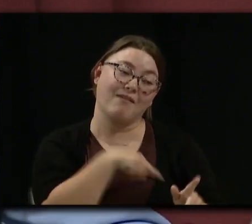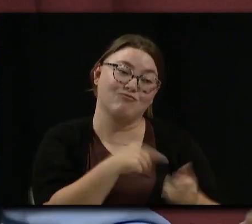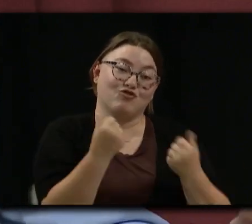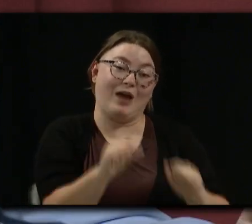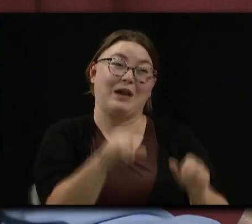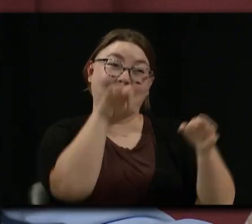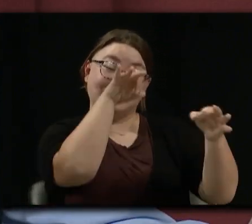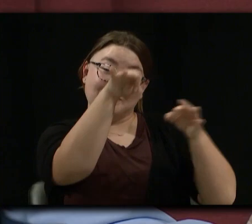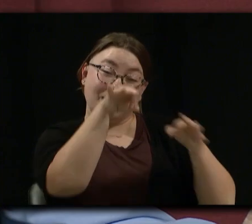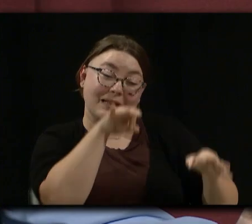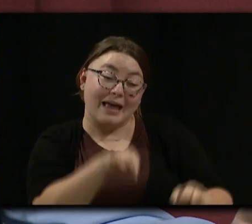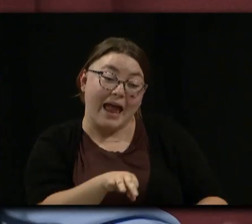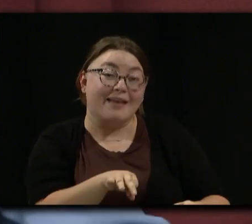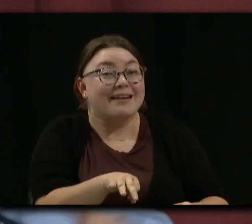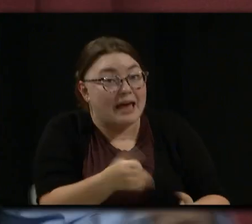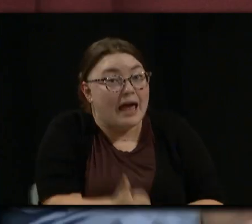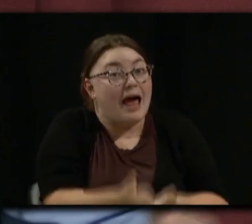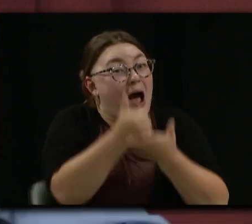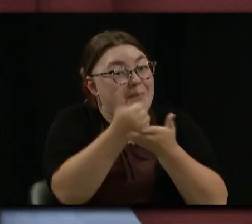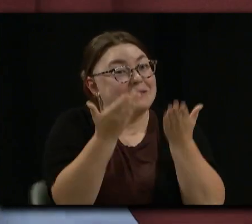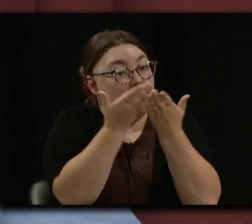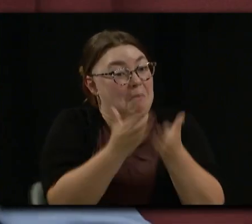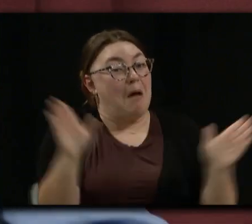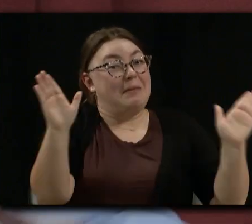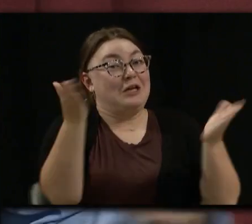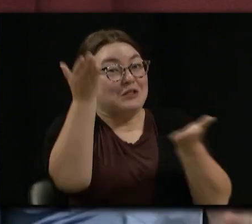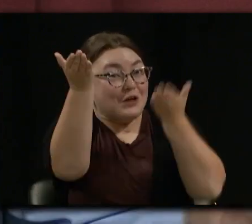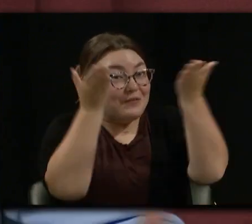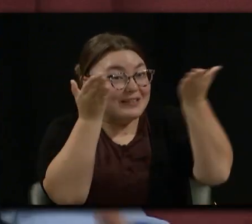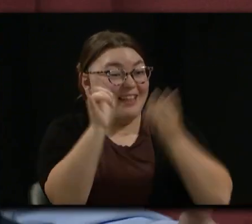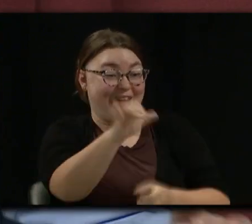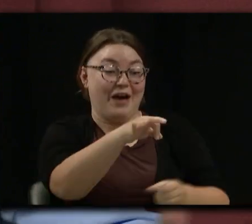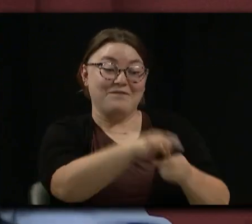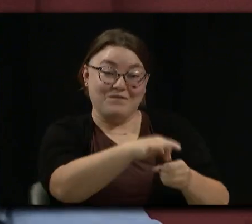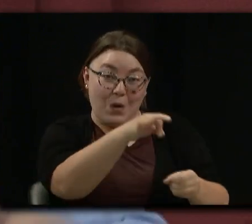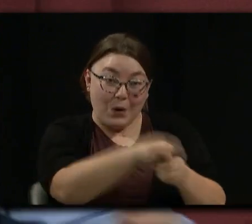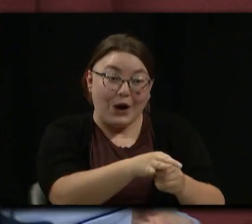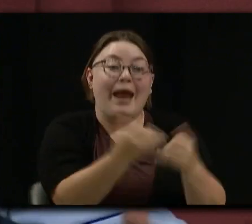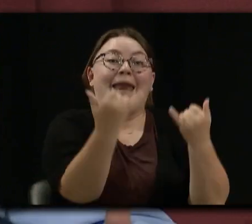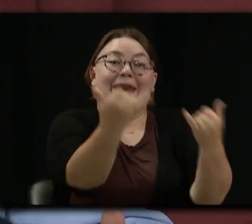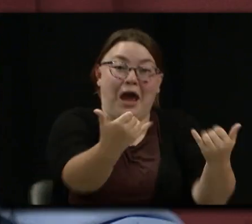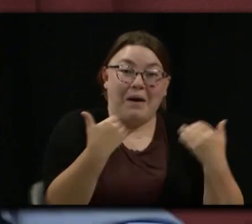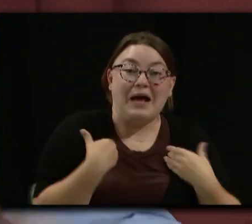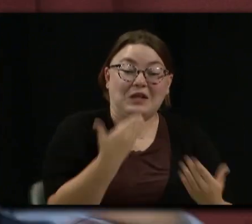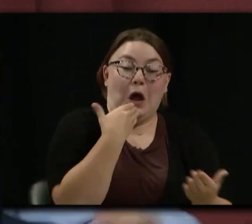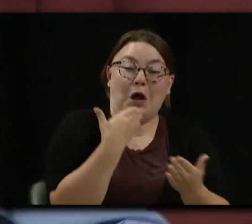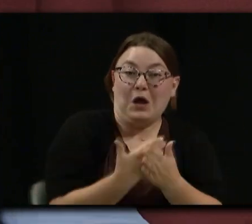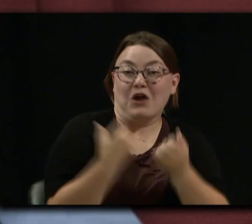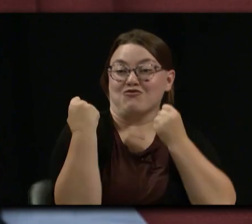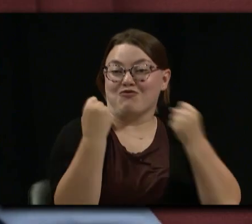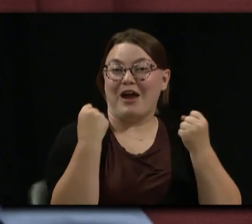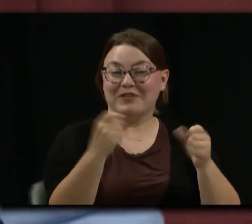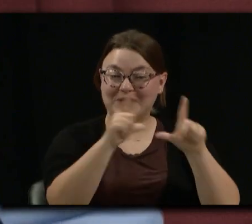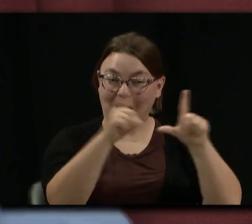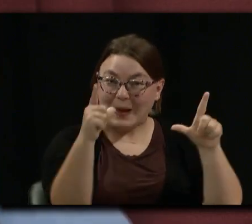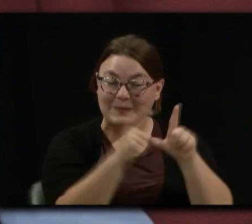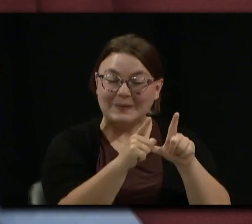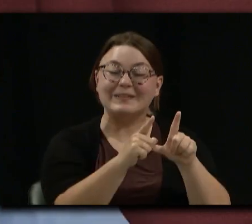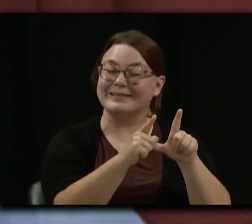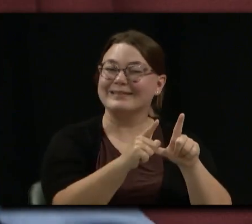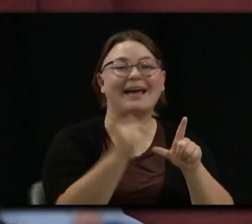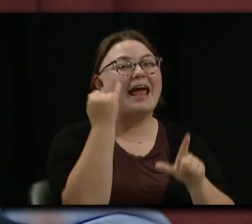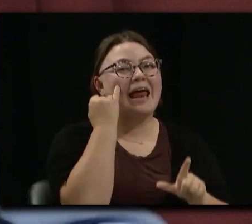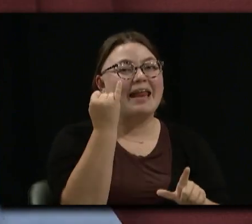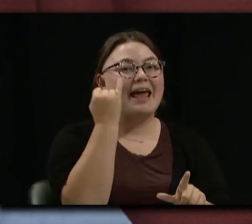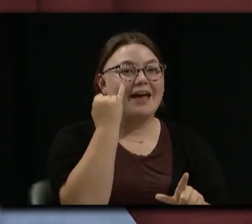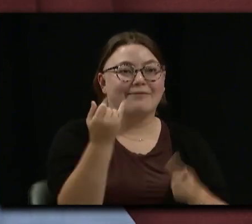also did a public service. That voter now has a valid ID, a valid driver's license, and they won't get ticketed if